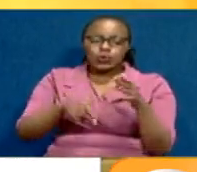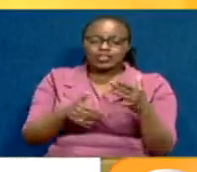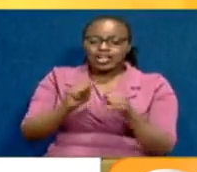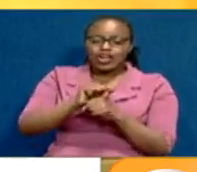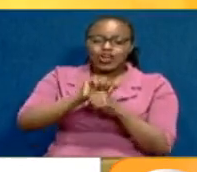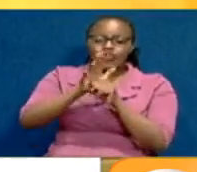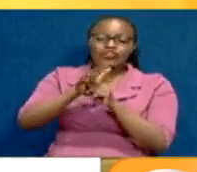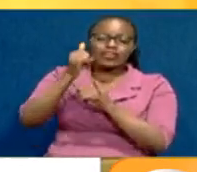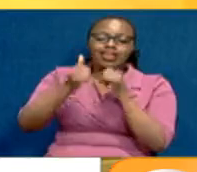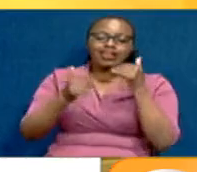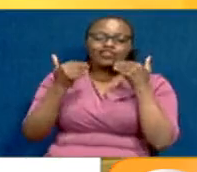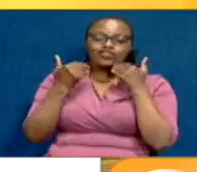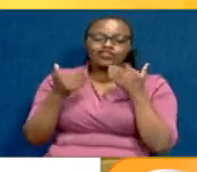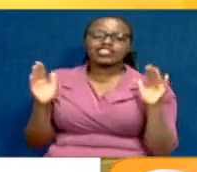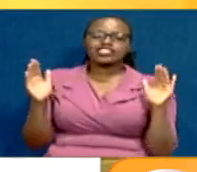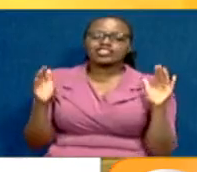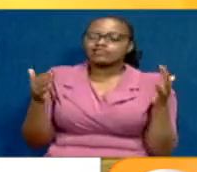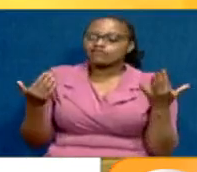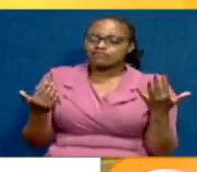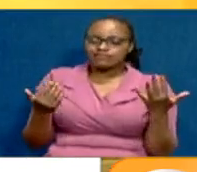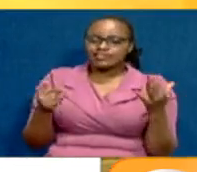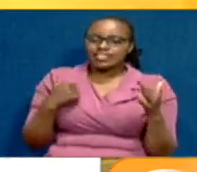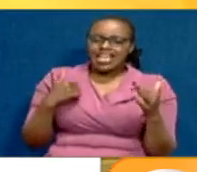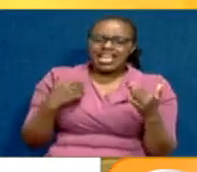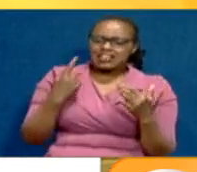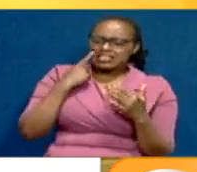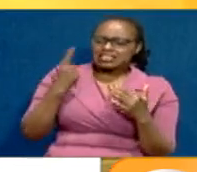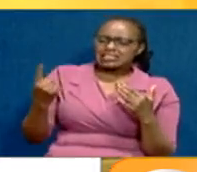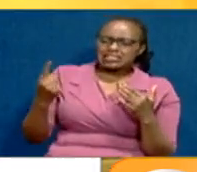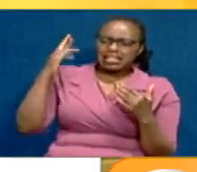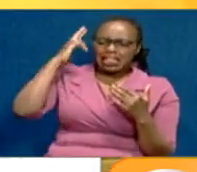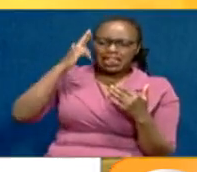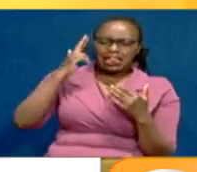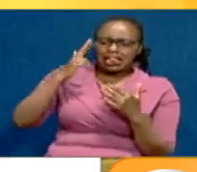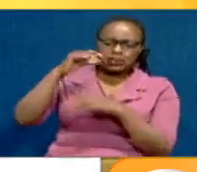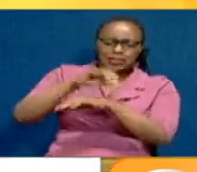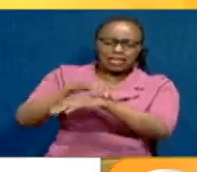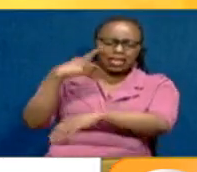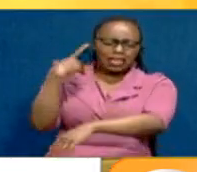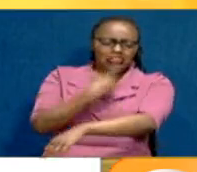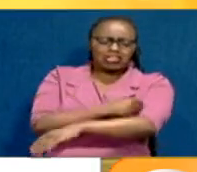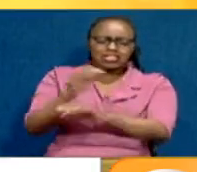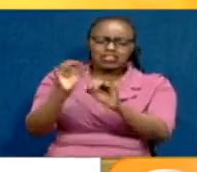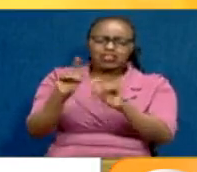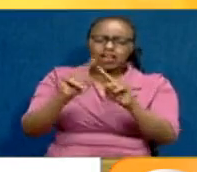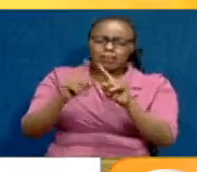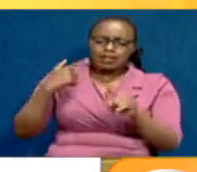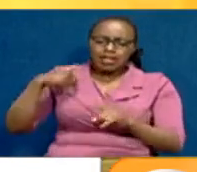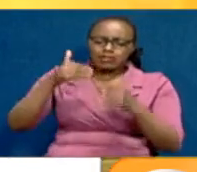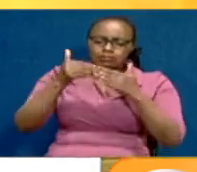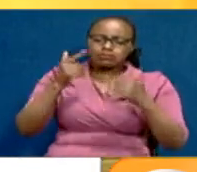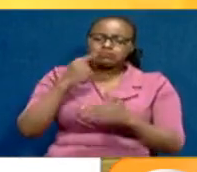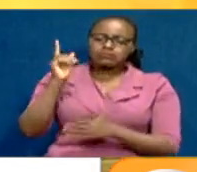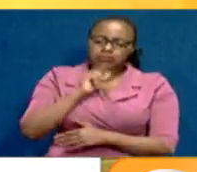pandemic was over. They saw no reason to take the vaccine. But as we had